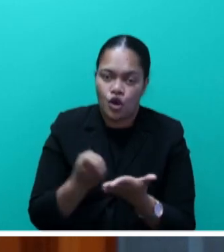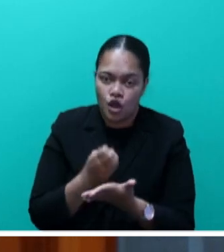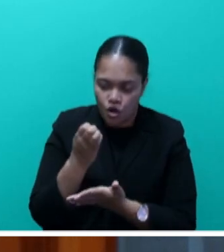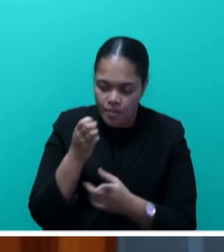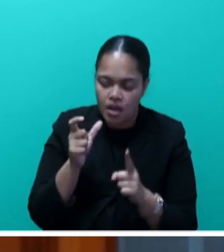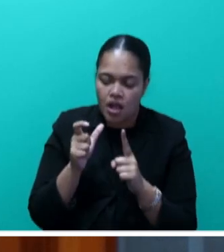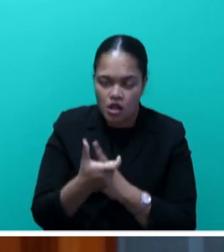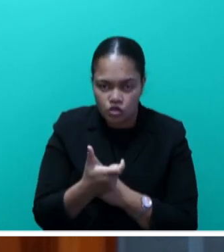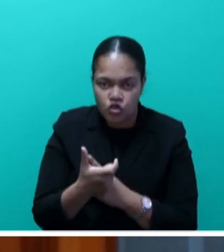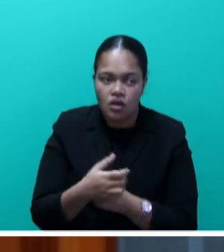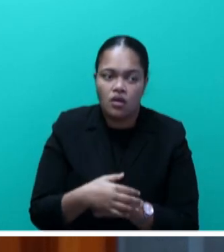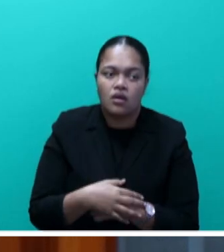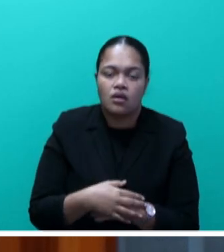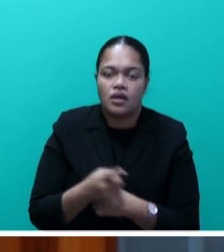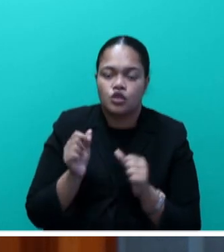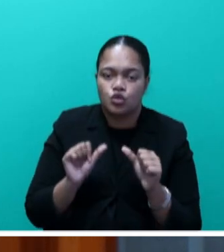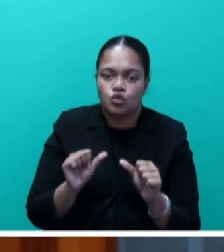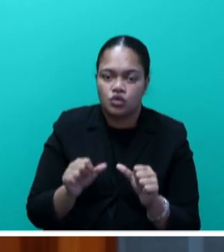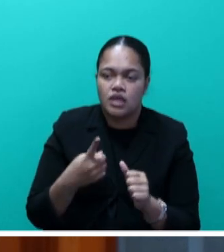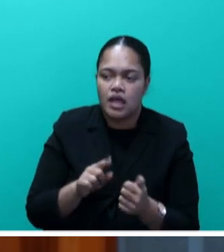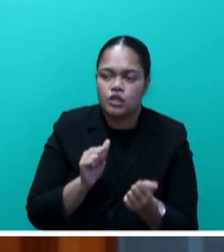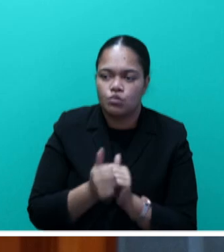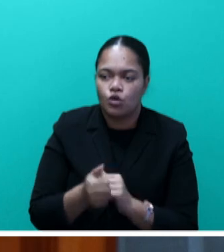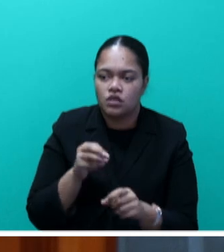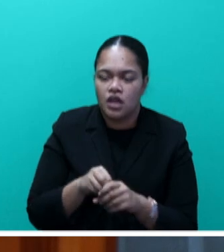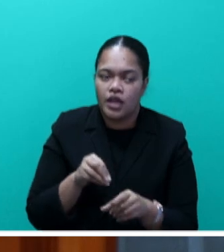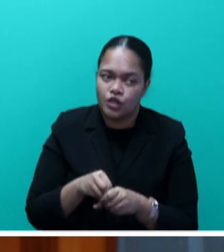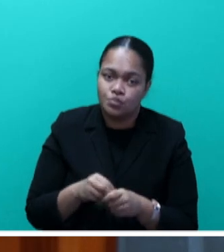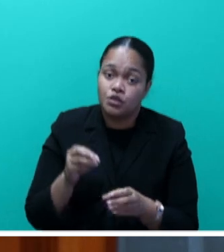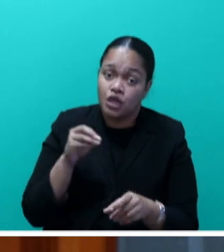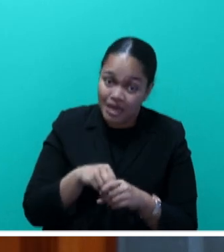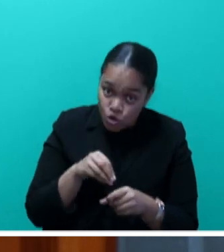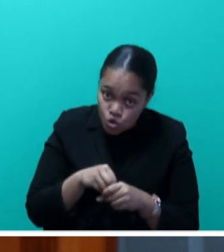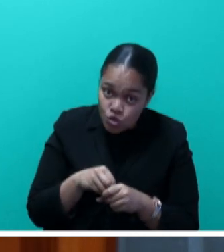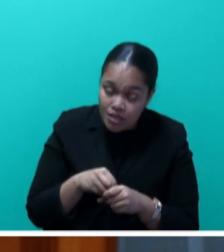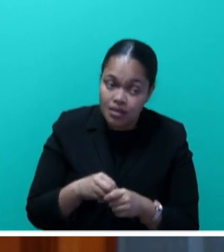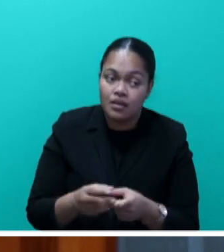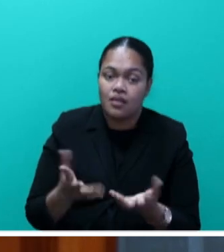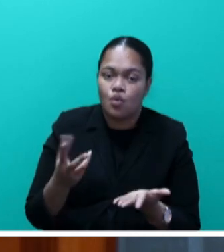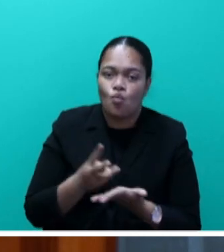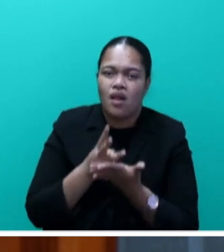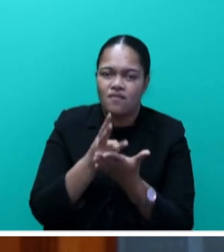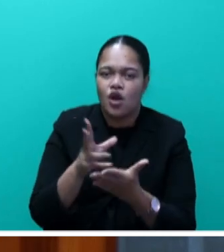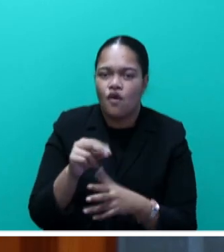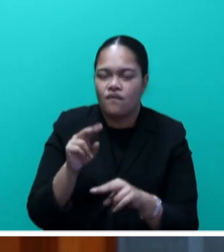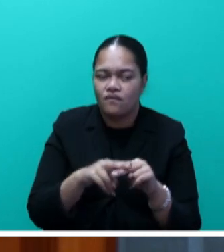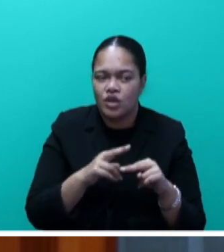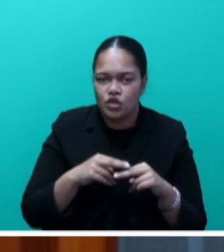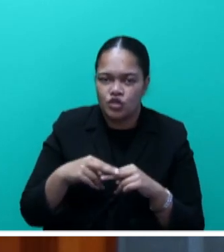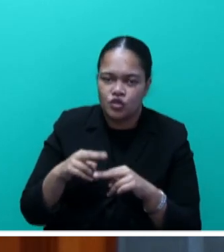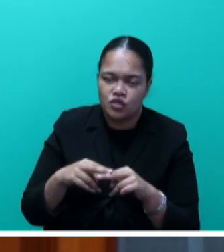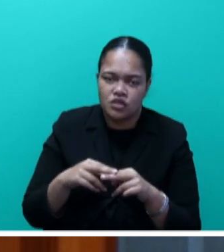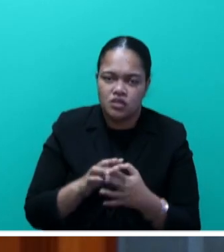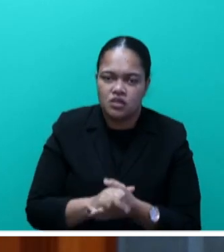cultural, security, and sports engagement, including, sir, the welfare of Fiji's diaspora